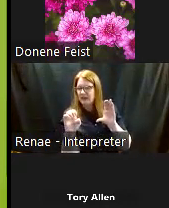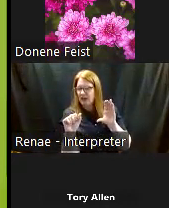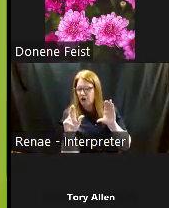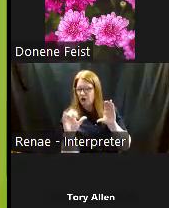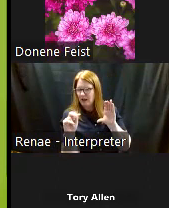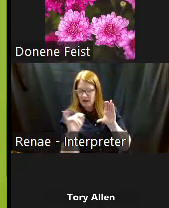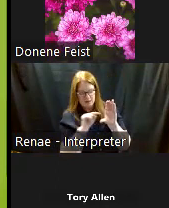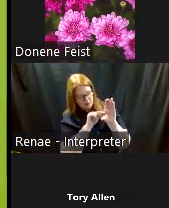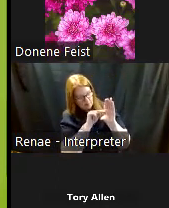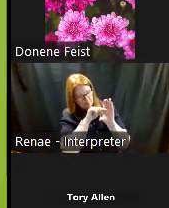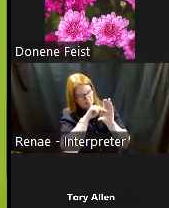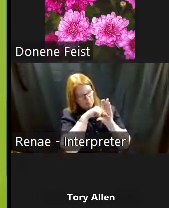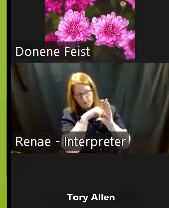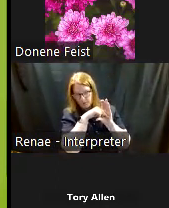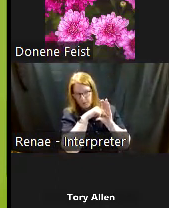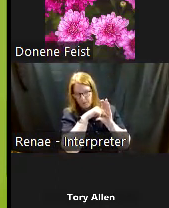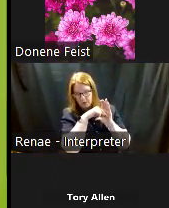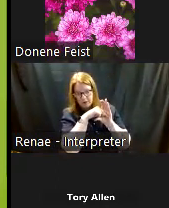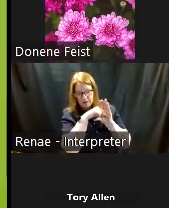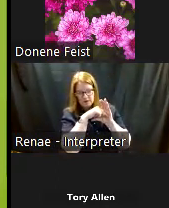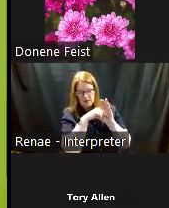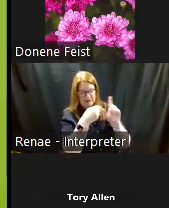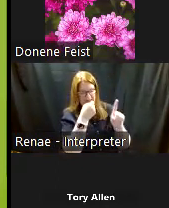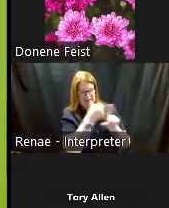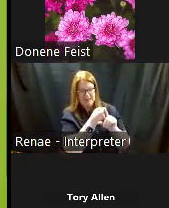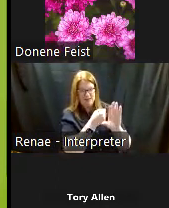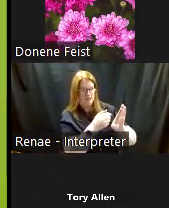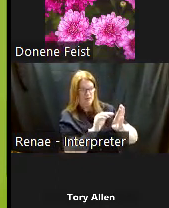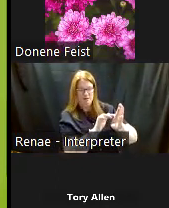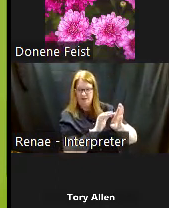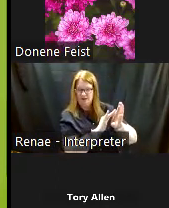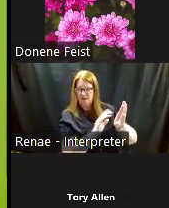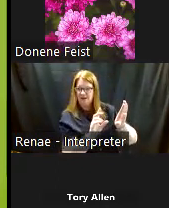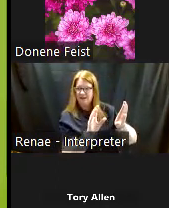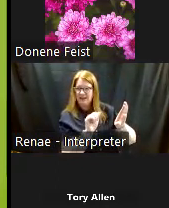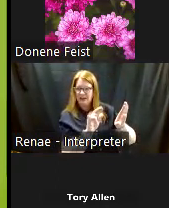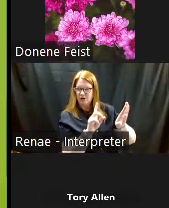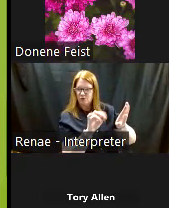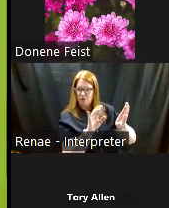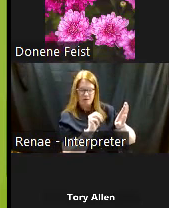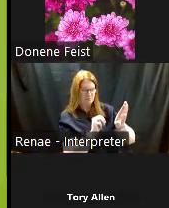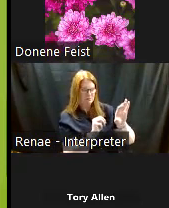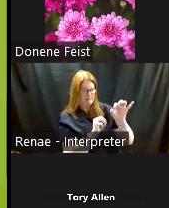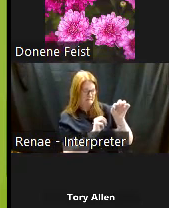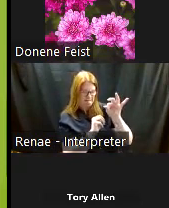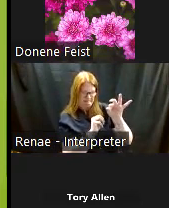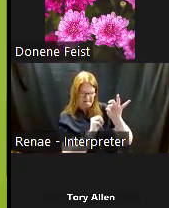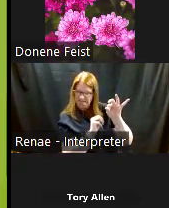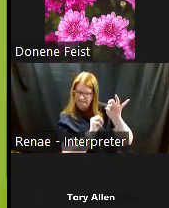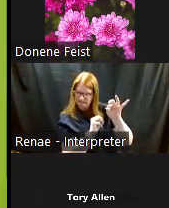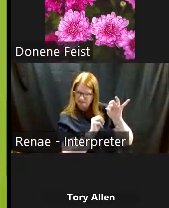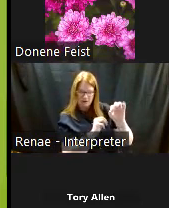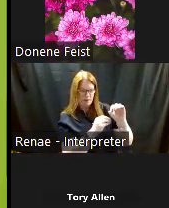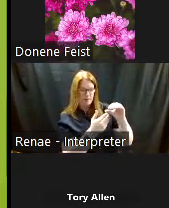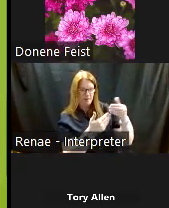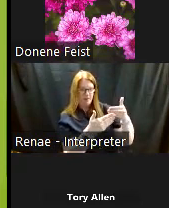canal. The sound waves reach the eardrum, which is a membrane roughly half the size of a dime. They make